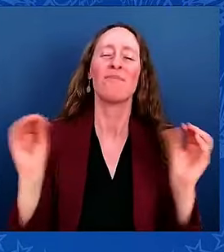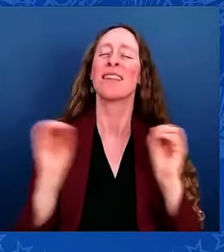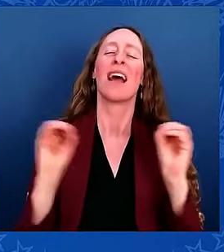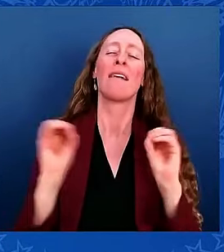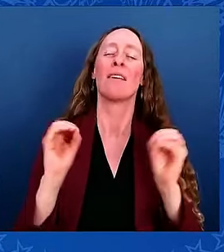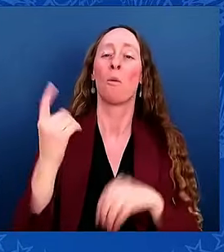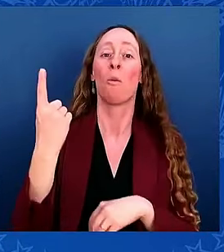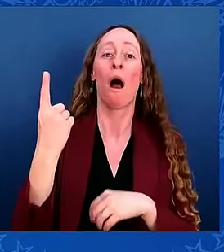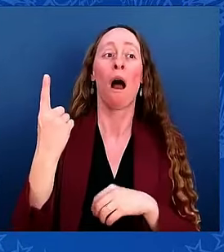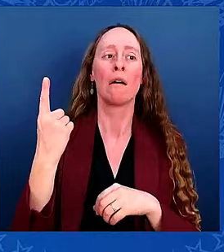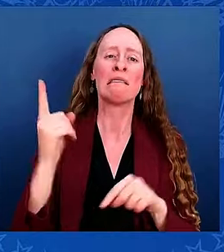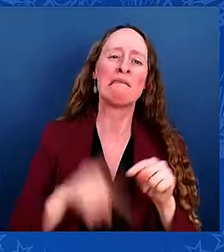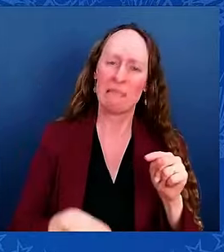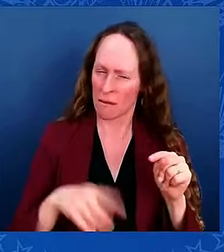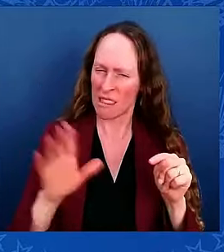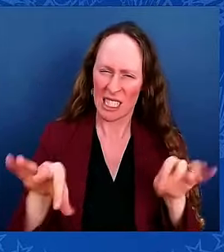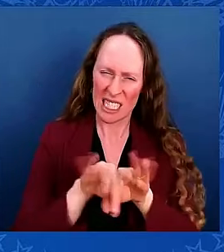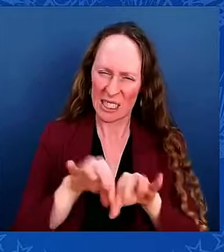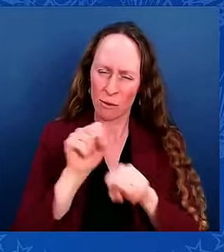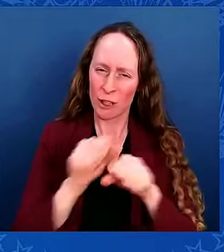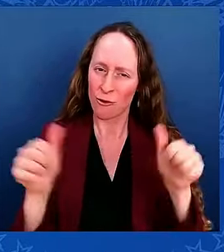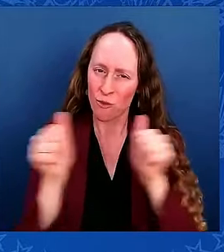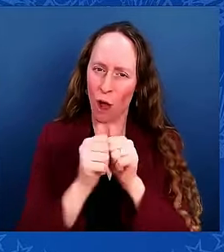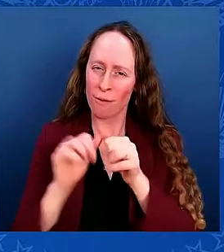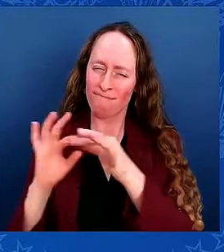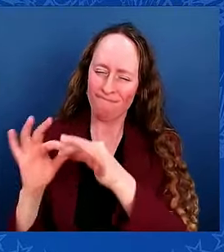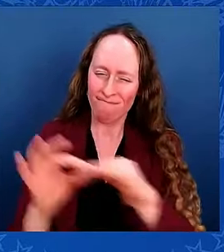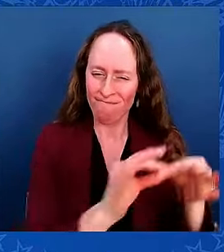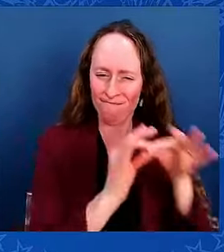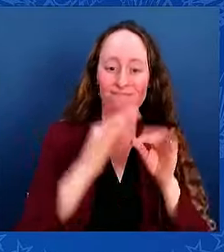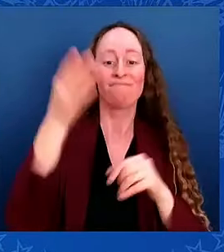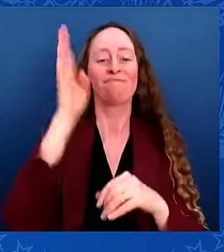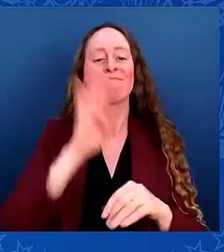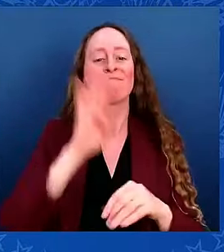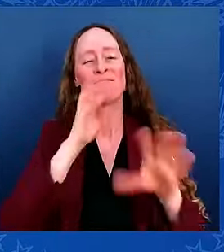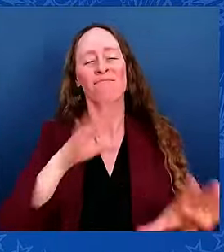you all, and may God protect our troops. Thank you, thank you, thank you.